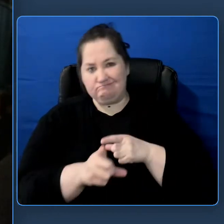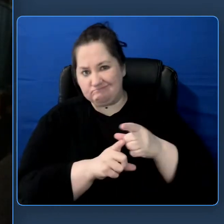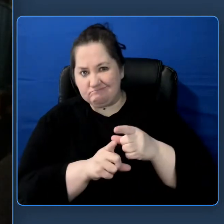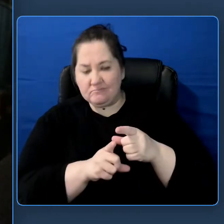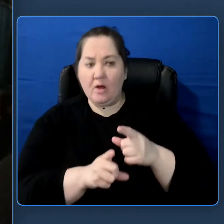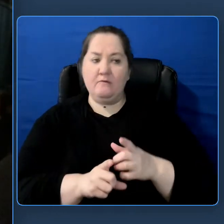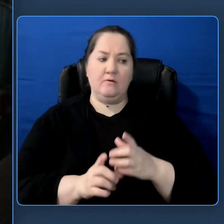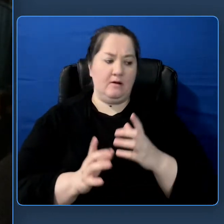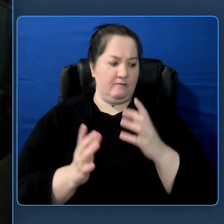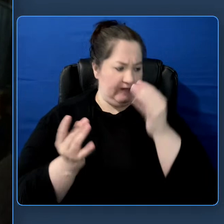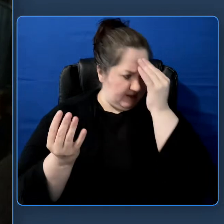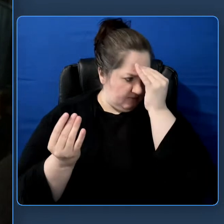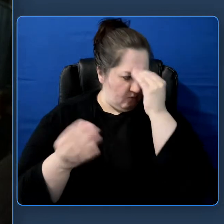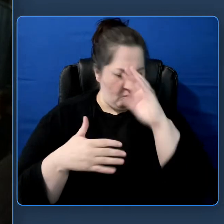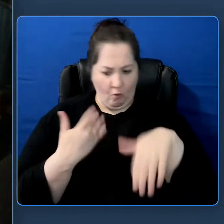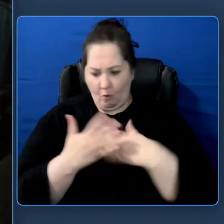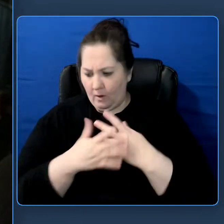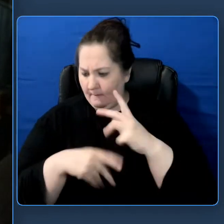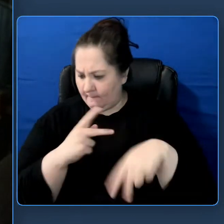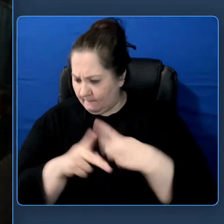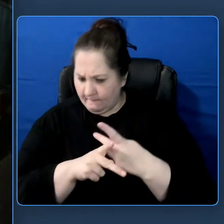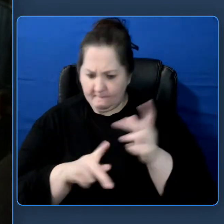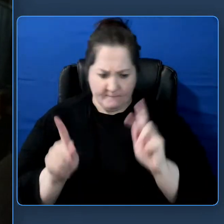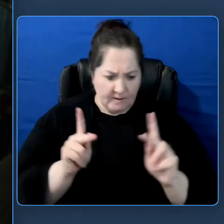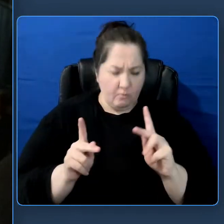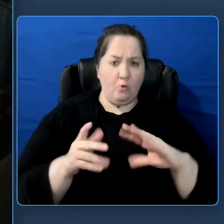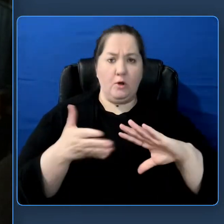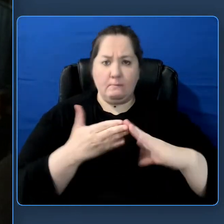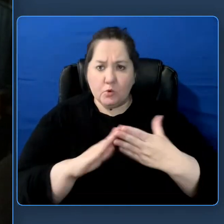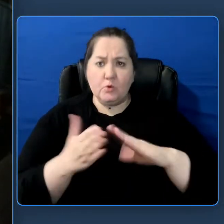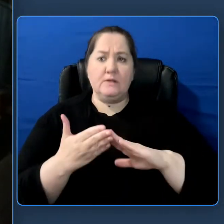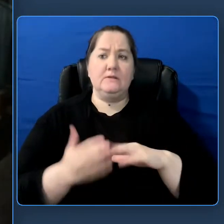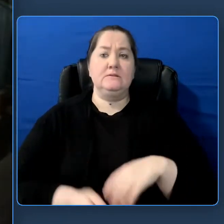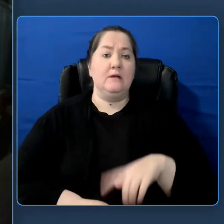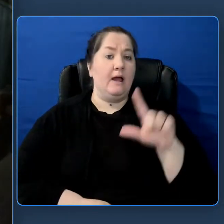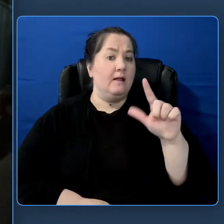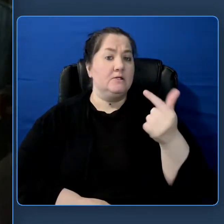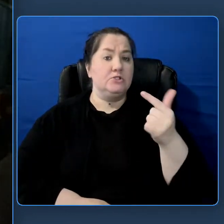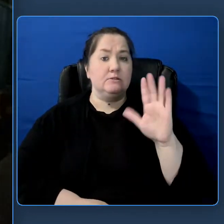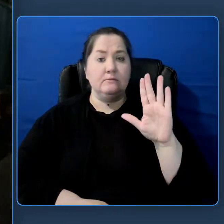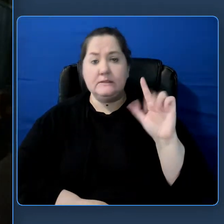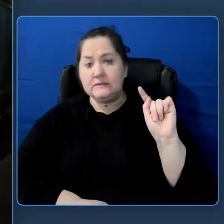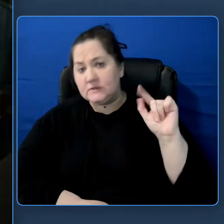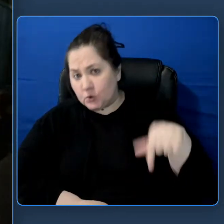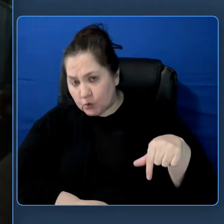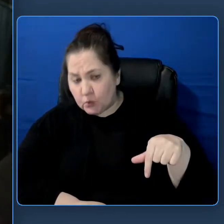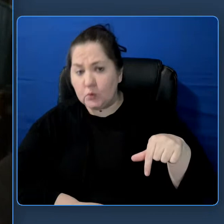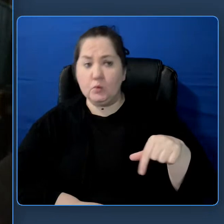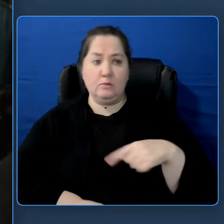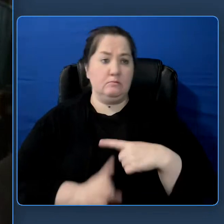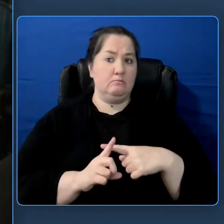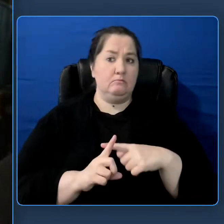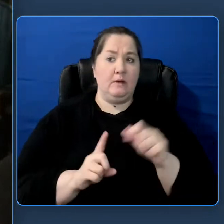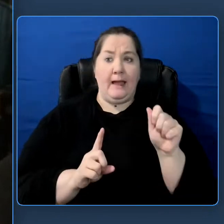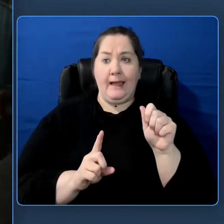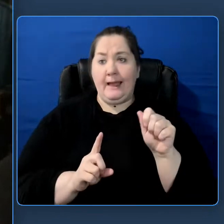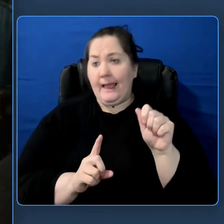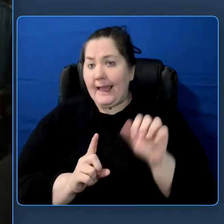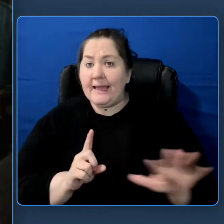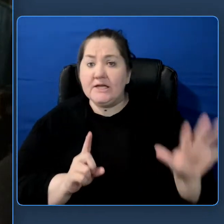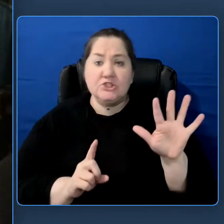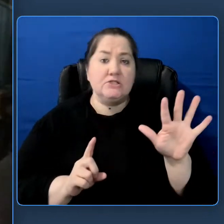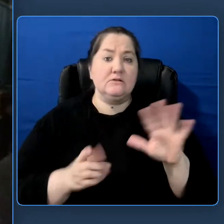all types of people in all types of communities, from LGBTQ to the Asian